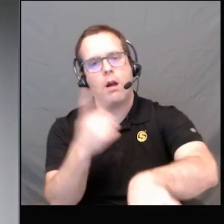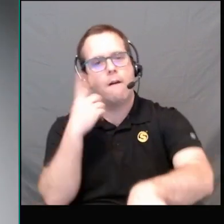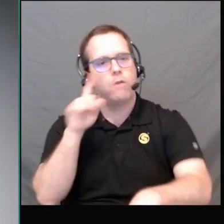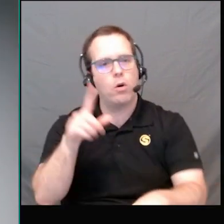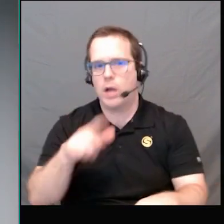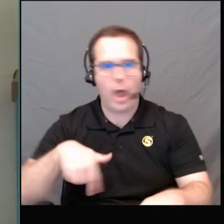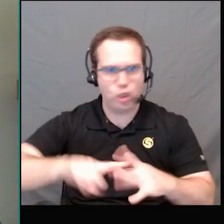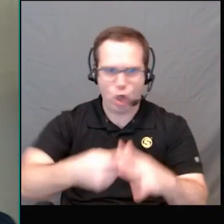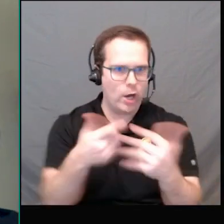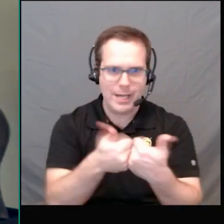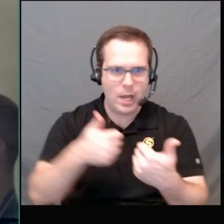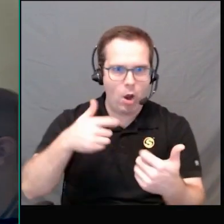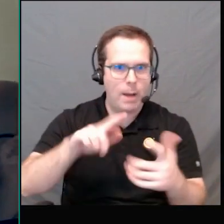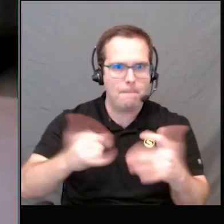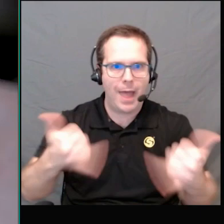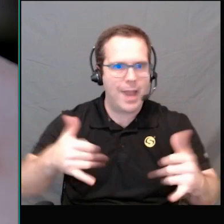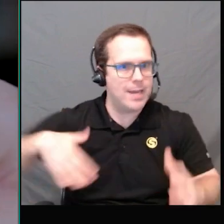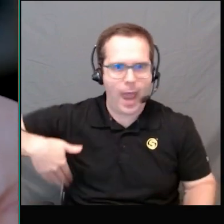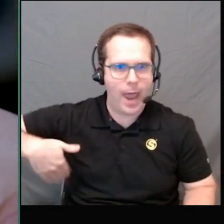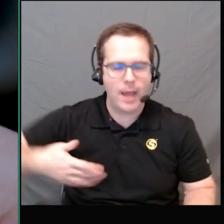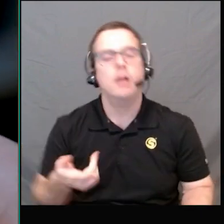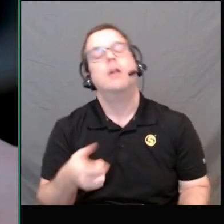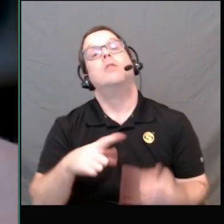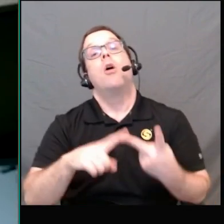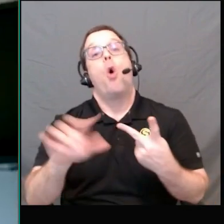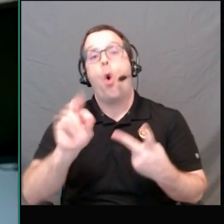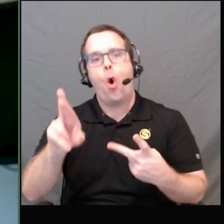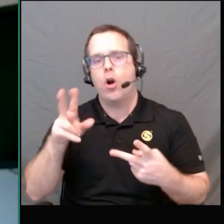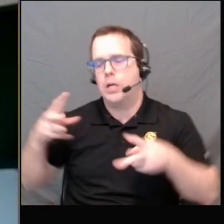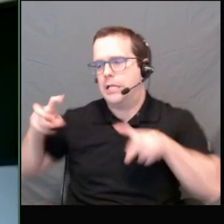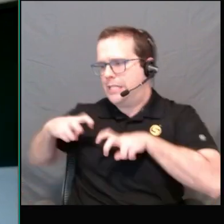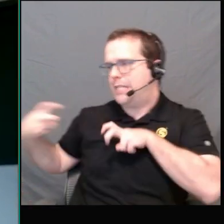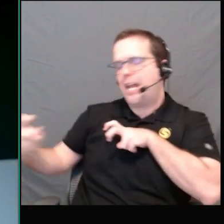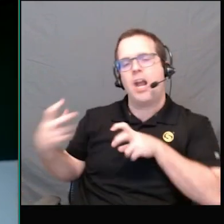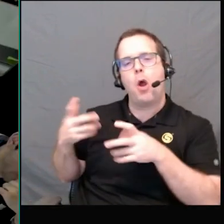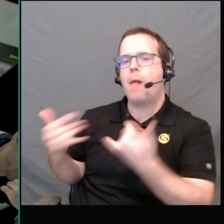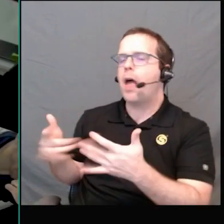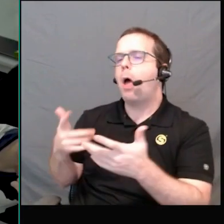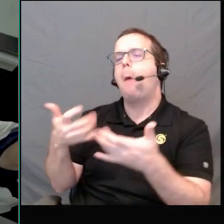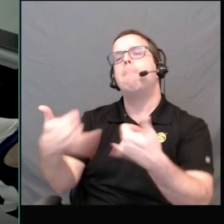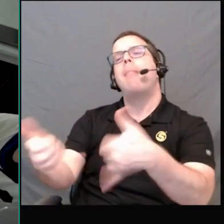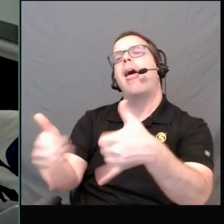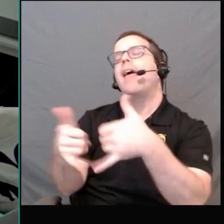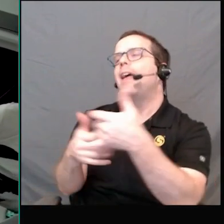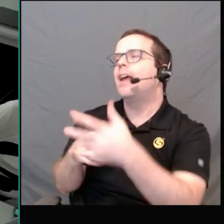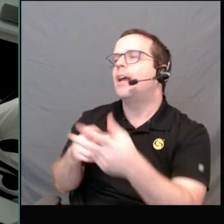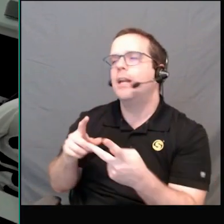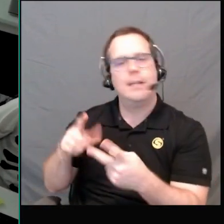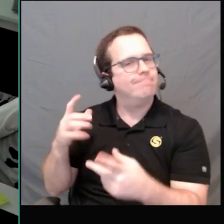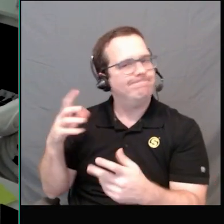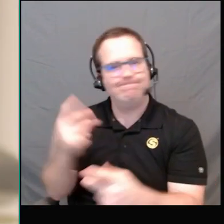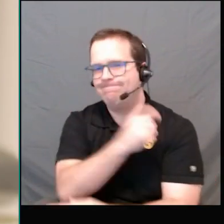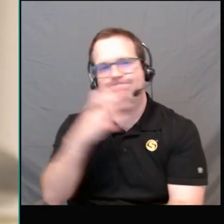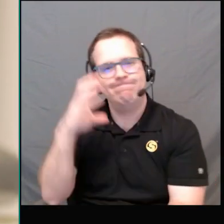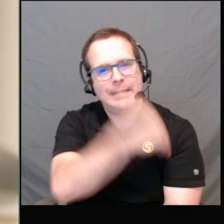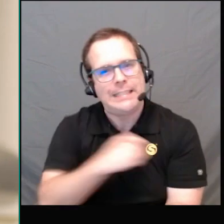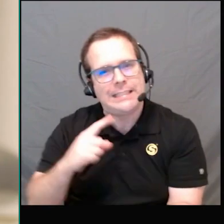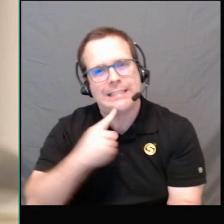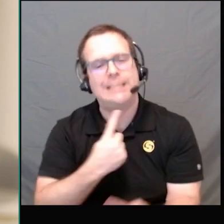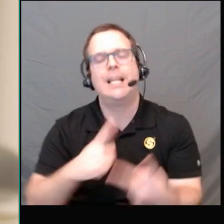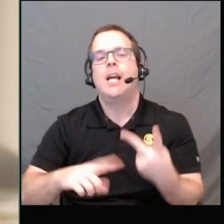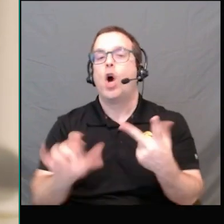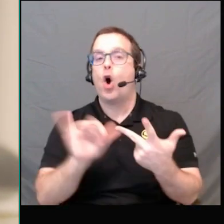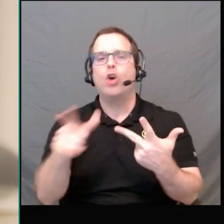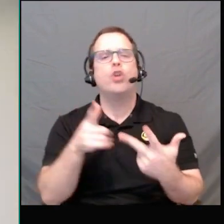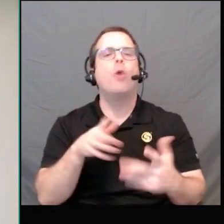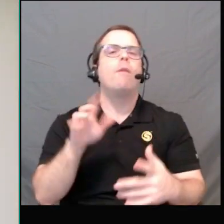day. The missed experience of sitting together on a sofa and just playing a build. The frustration of not being able to lean over a person's shoulder